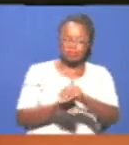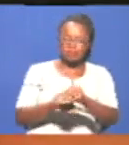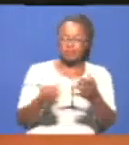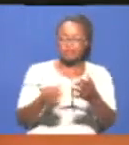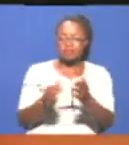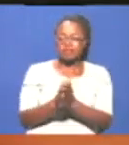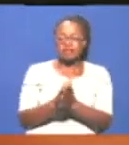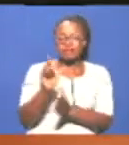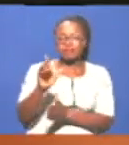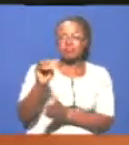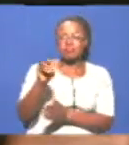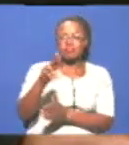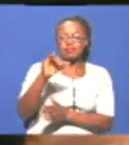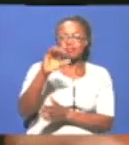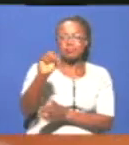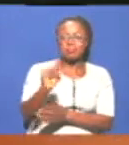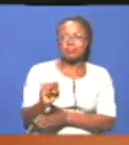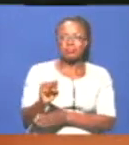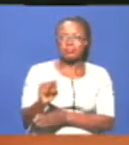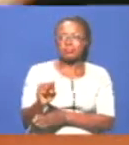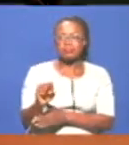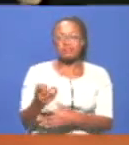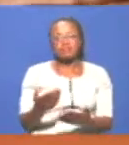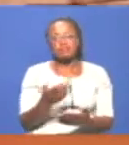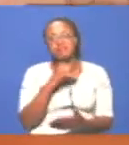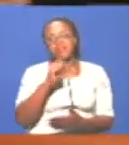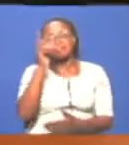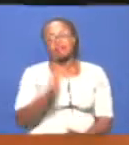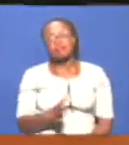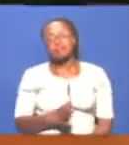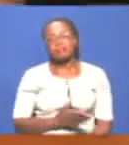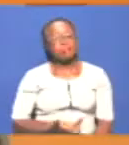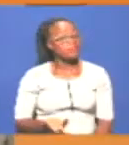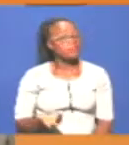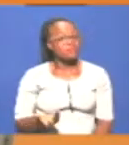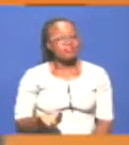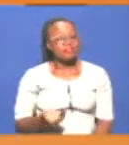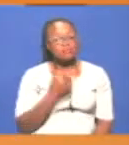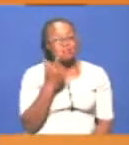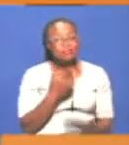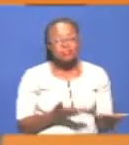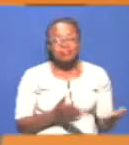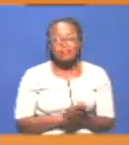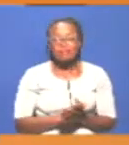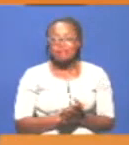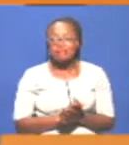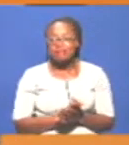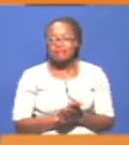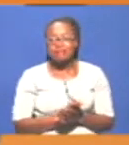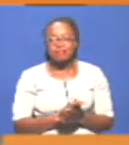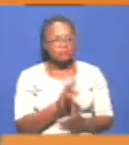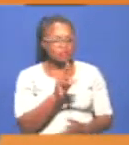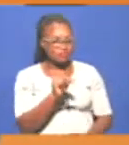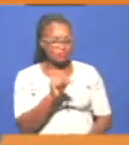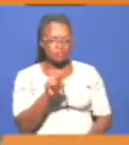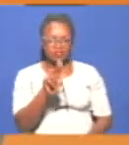Ncube. Well, let me say, I'll pronounce it the way a Kenyan would do it, Ncube. But how do you pronounce it? No, it's pronounced Ncube.